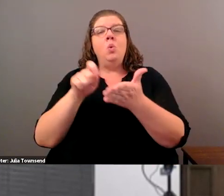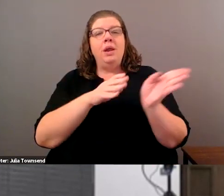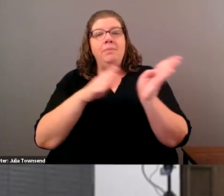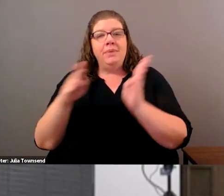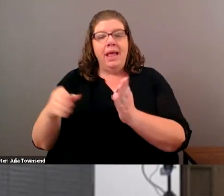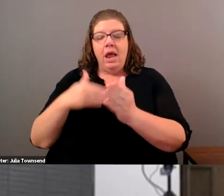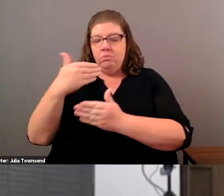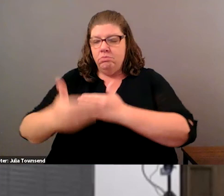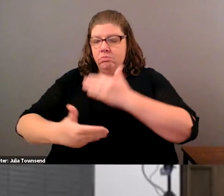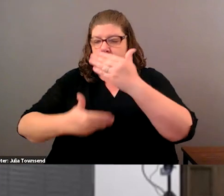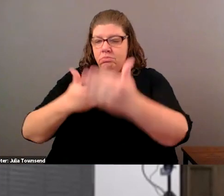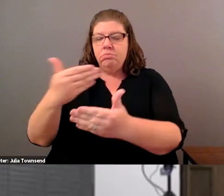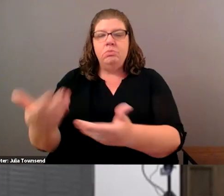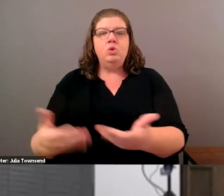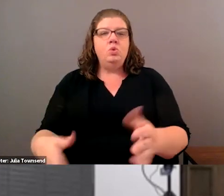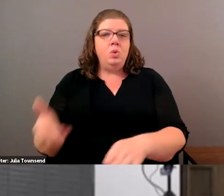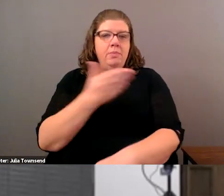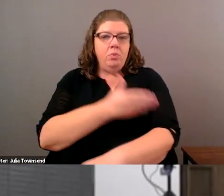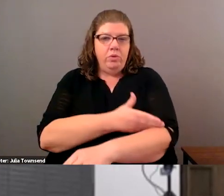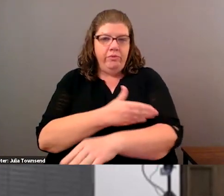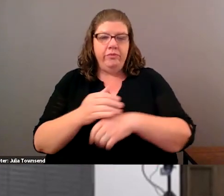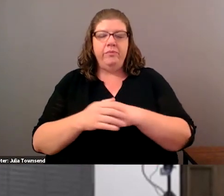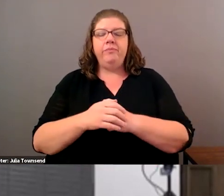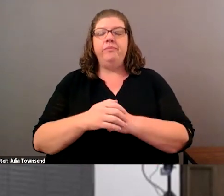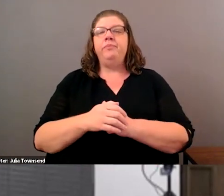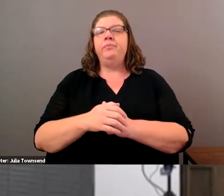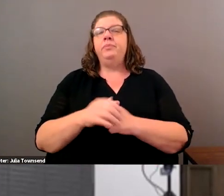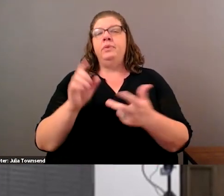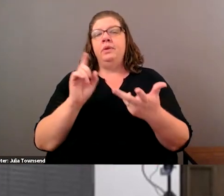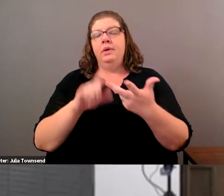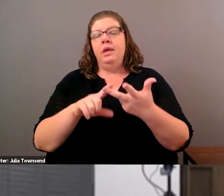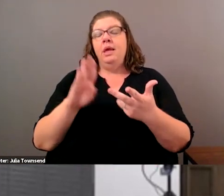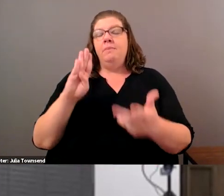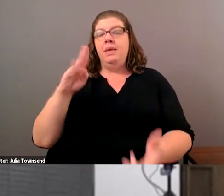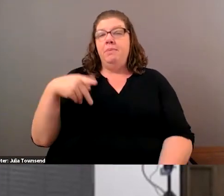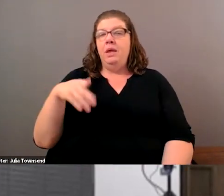steps to improve. And then finally, BP